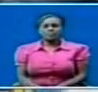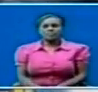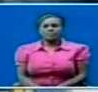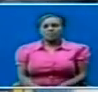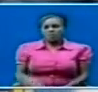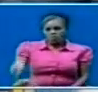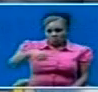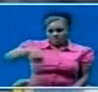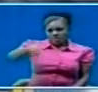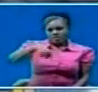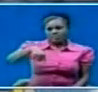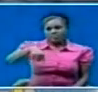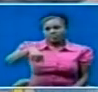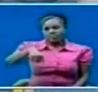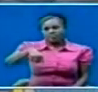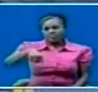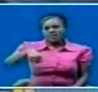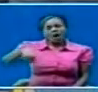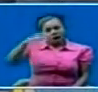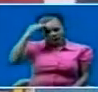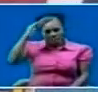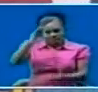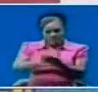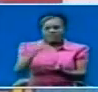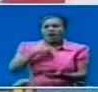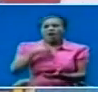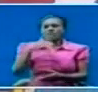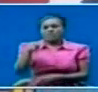Na sisi tuna imani na yeye.